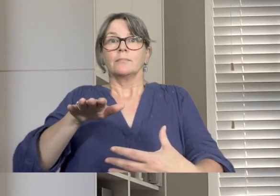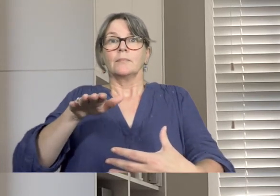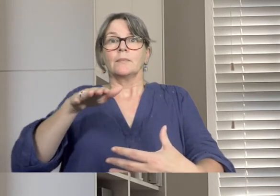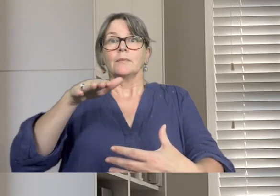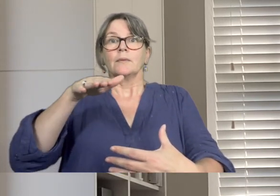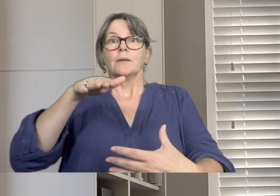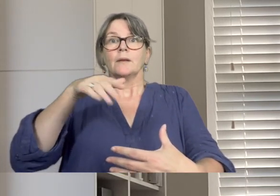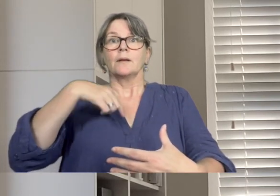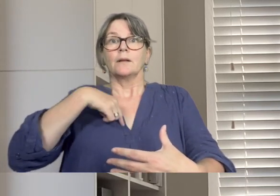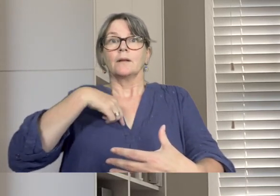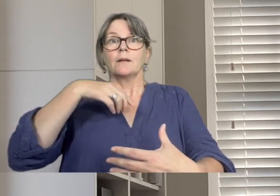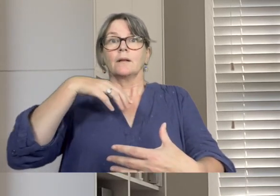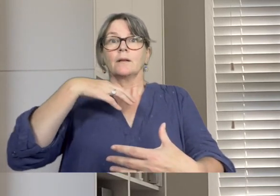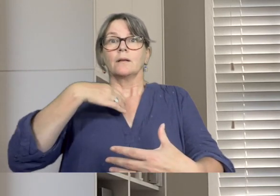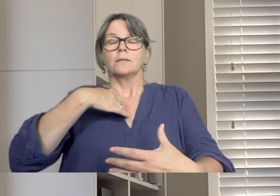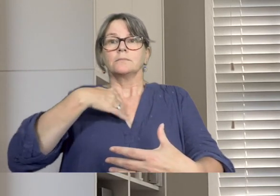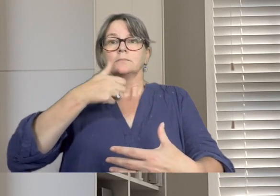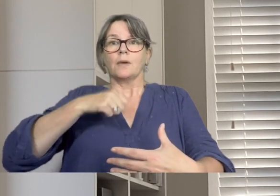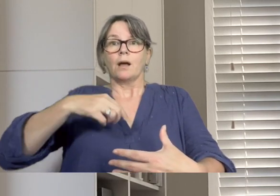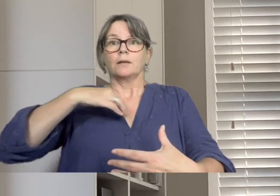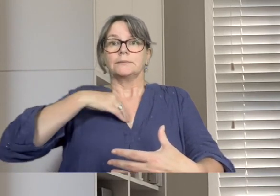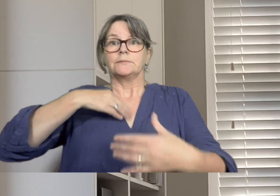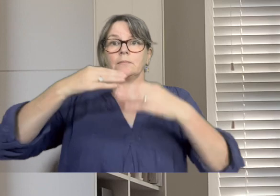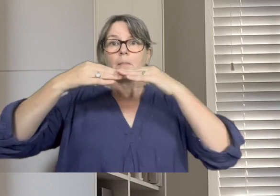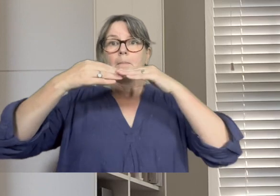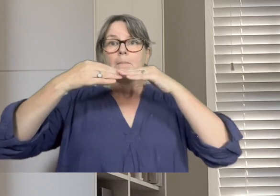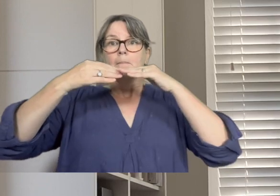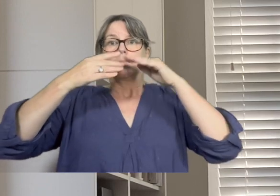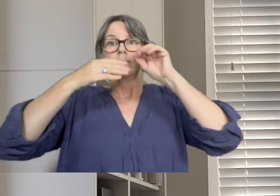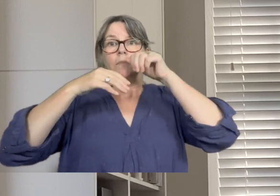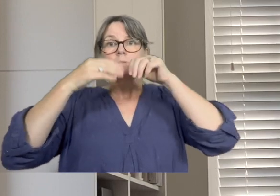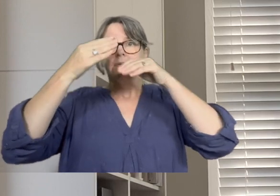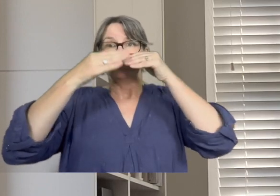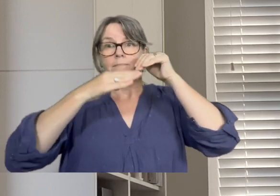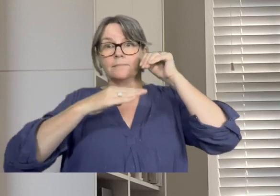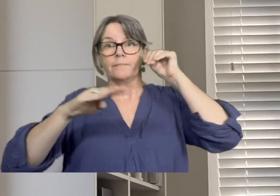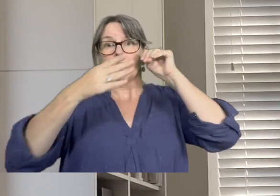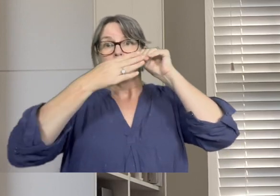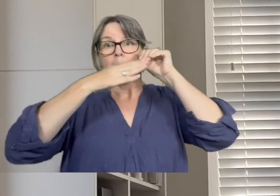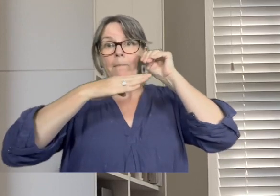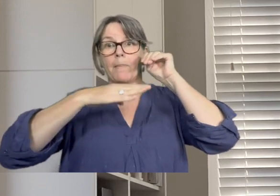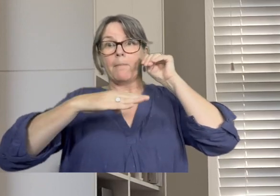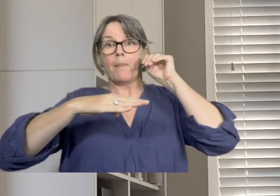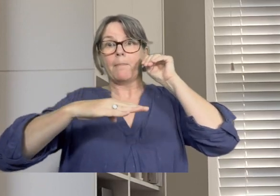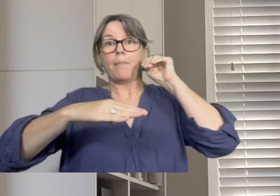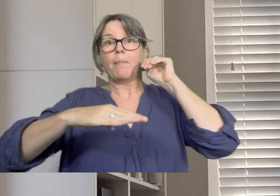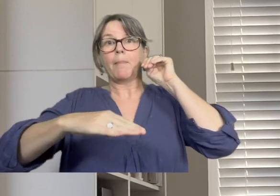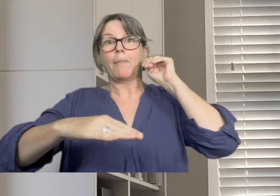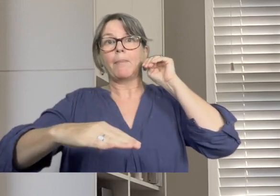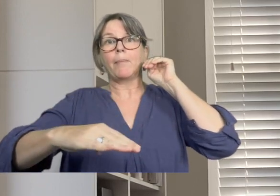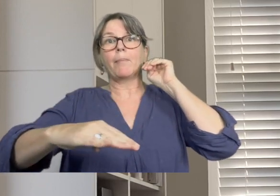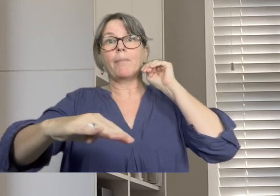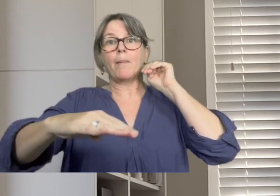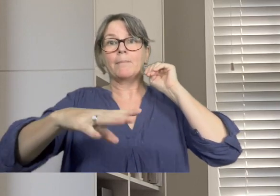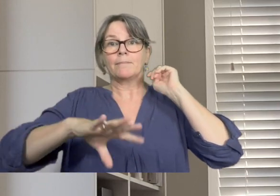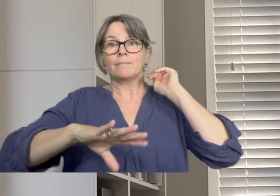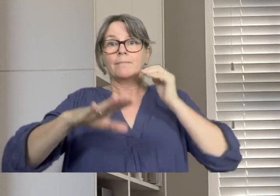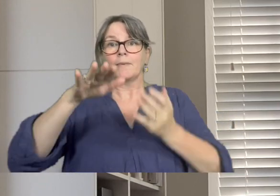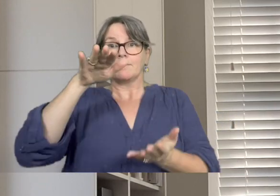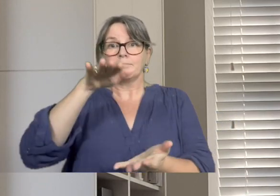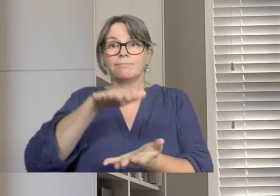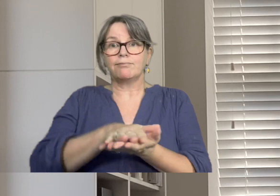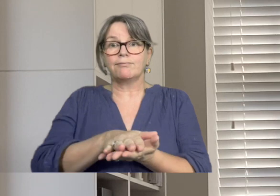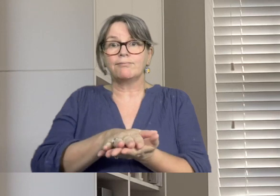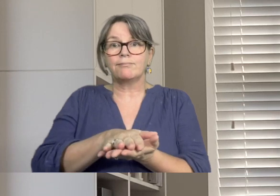in. As we breathe out, we're going to send the chest first. We're going to roll that spine little by little back down into the